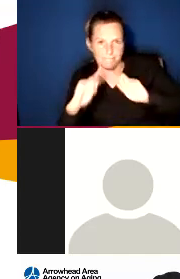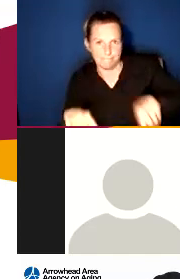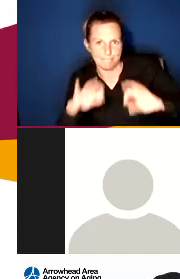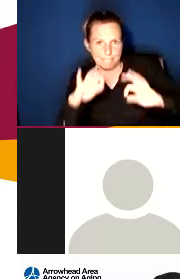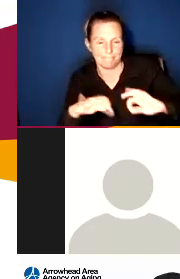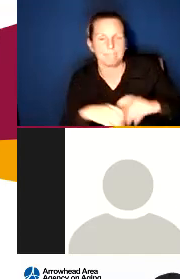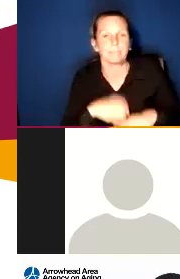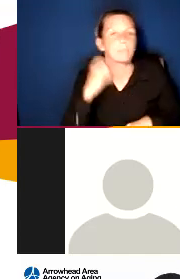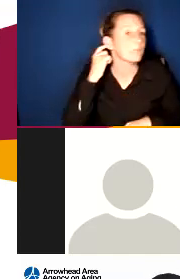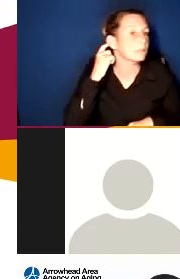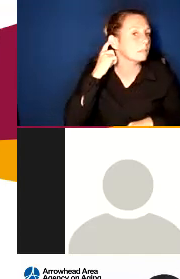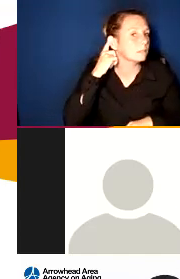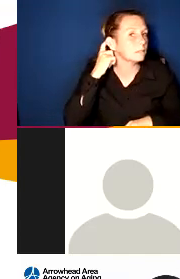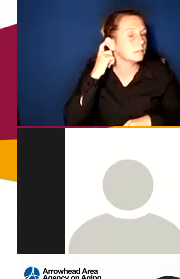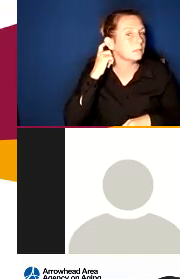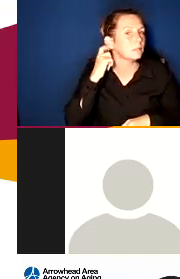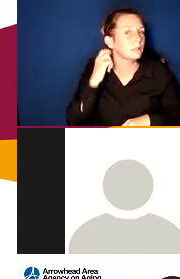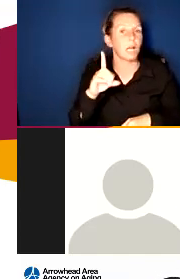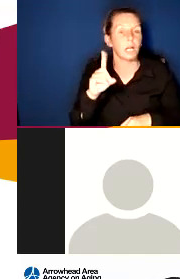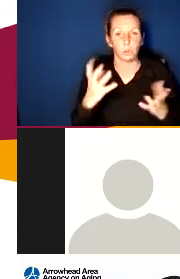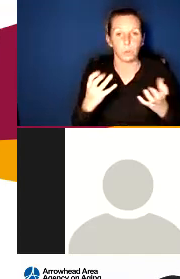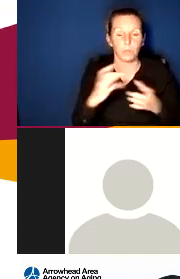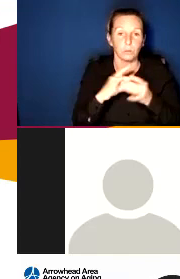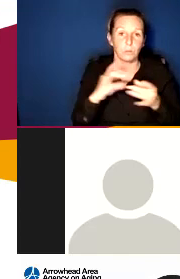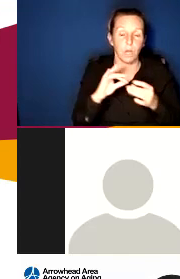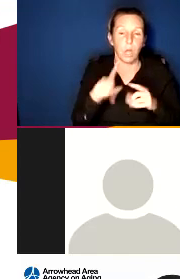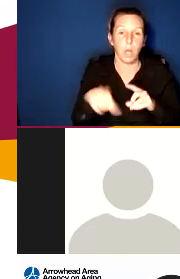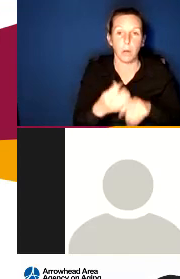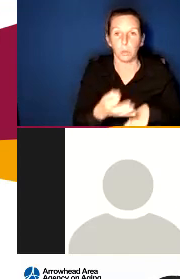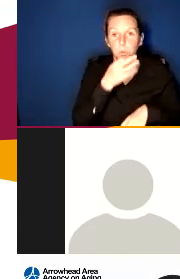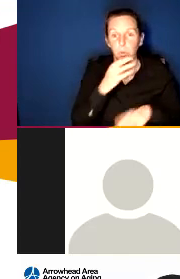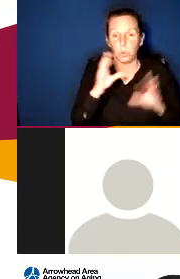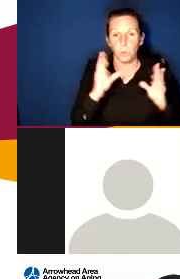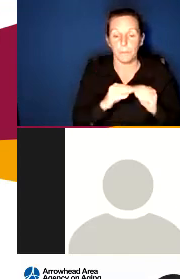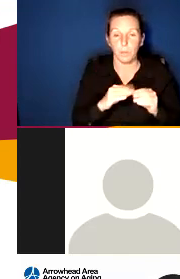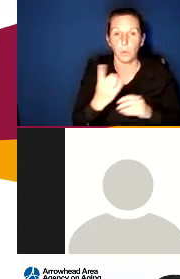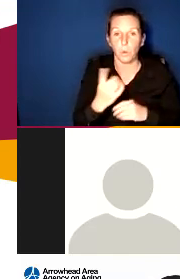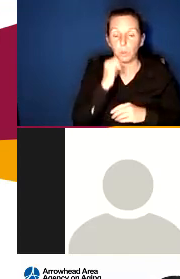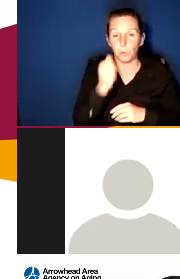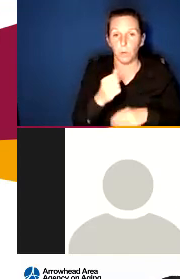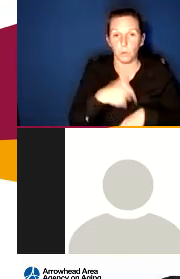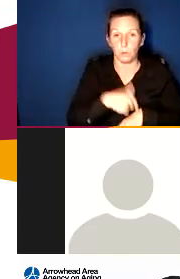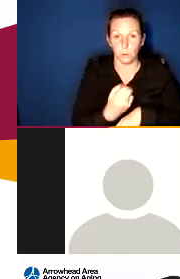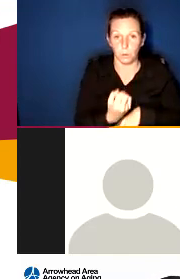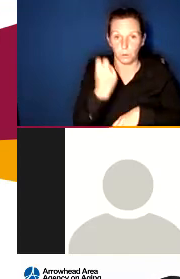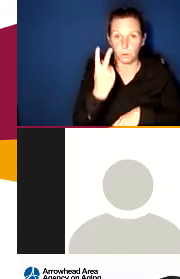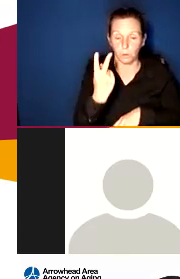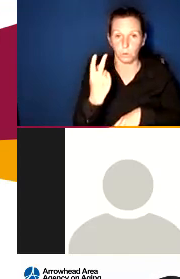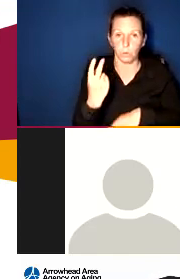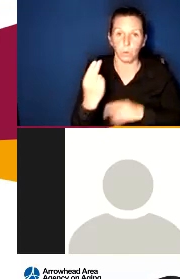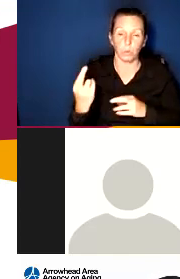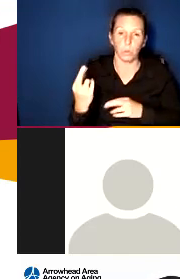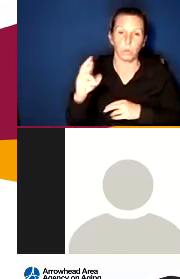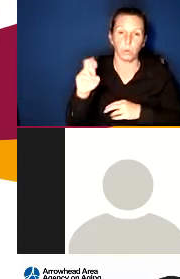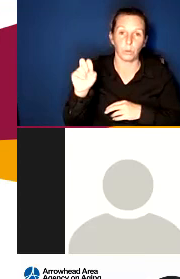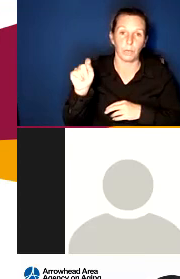on the webinars that we have coming up. We have one tomorrow at noon on returnships, a toolkit